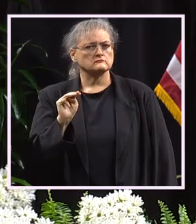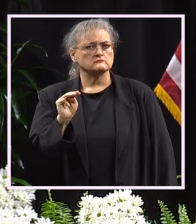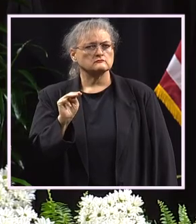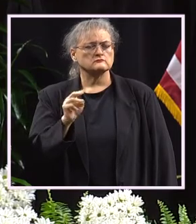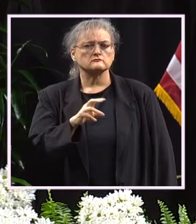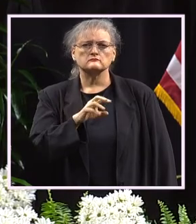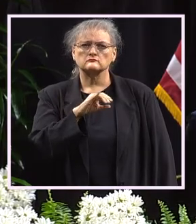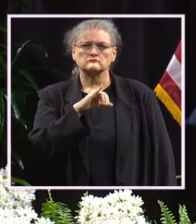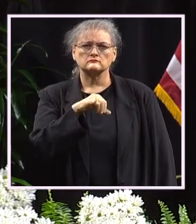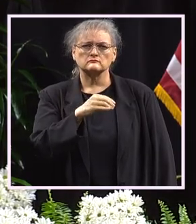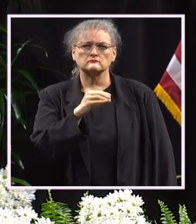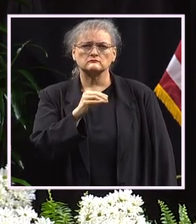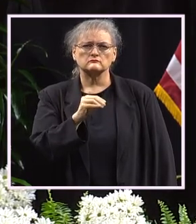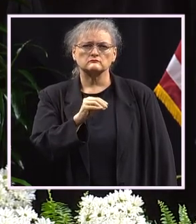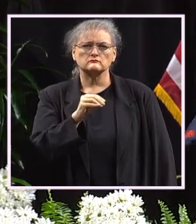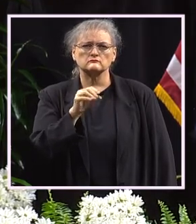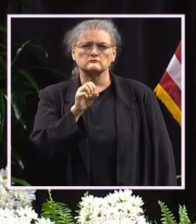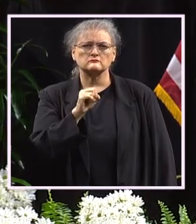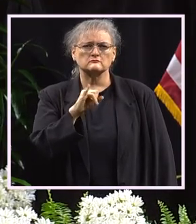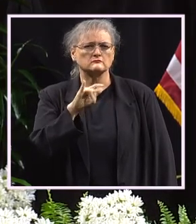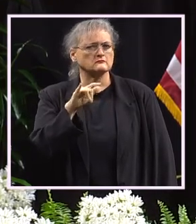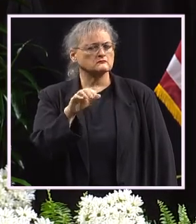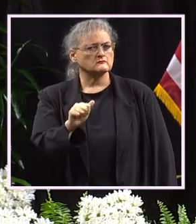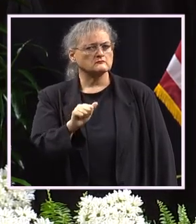Josiah L. Gonzalez.